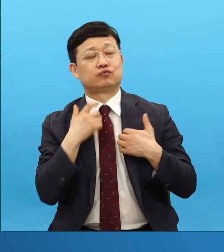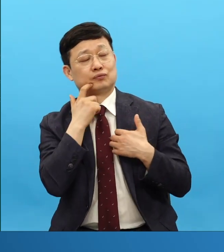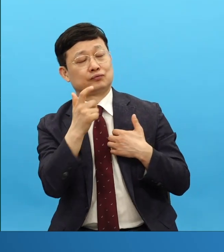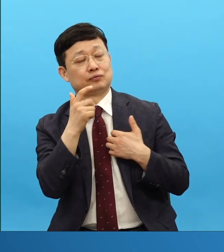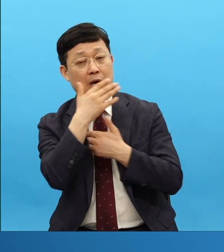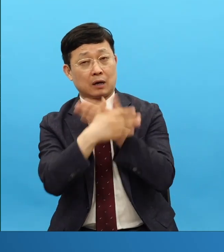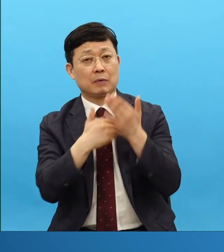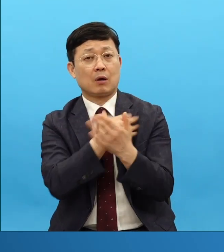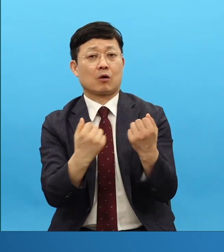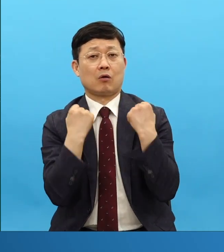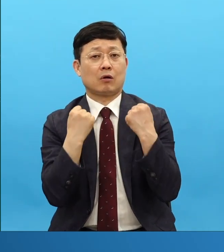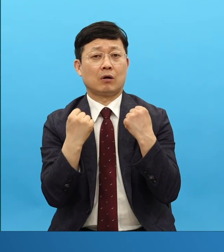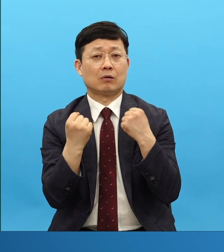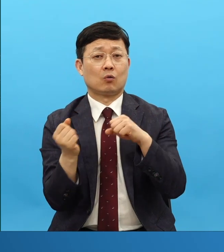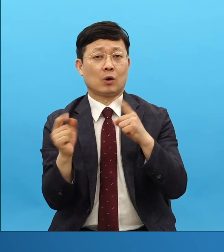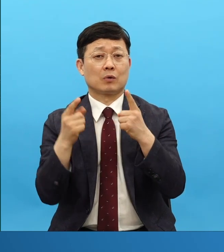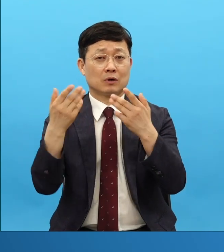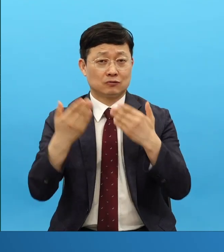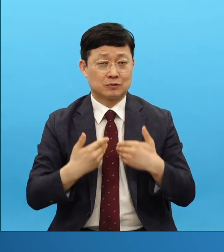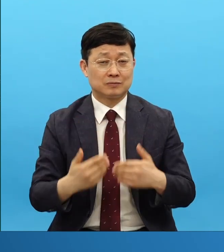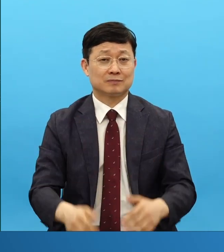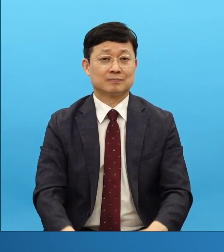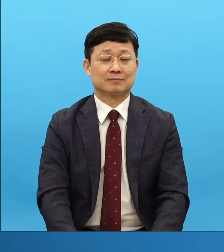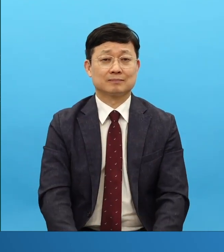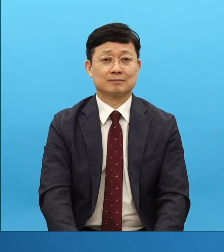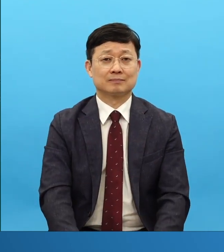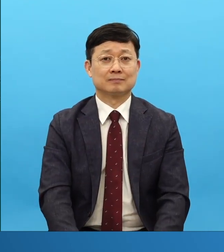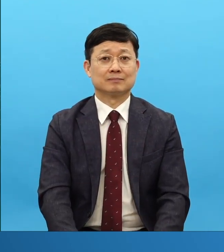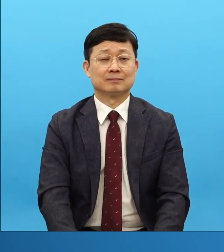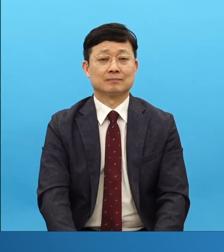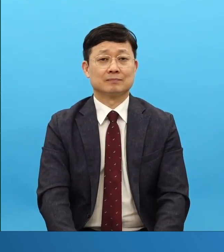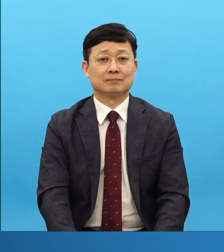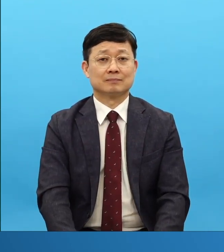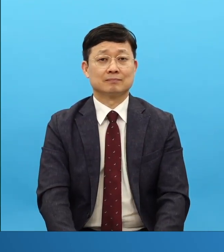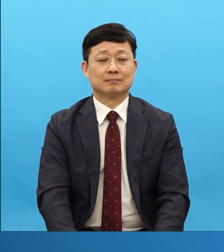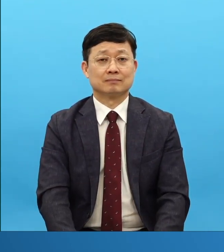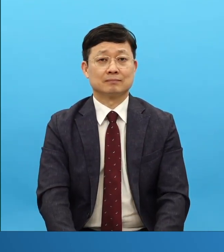get sick once in a while, but God will give us health for this as well.